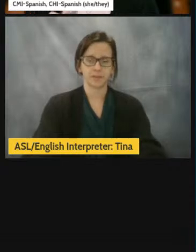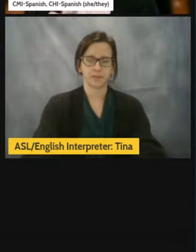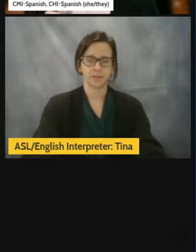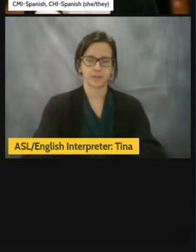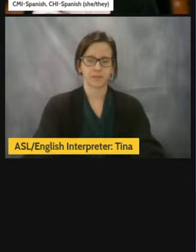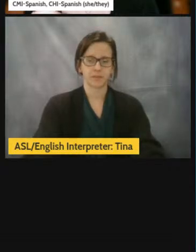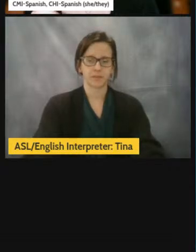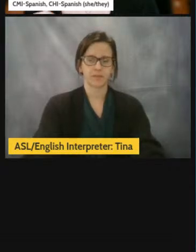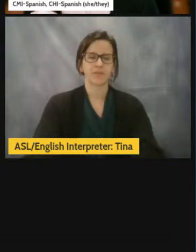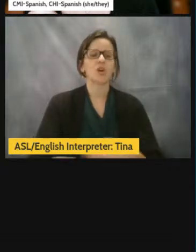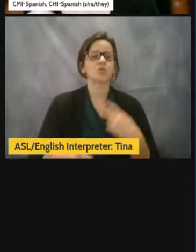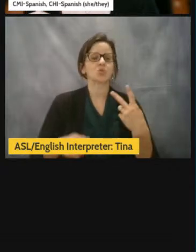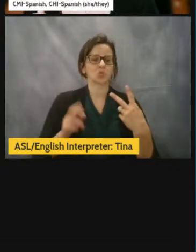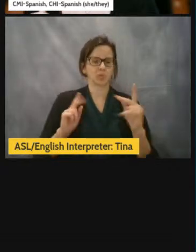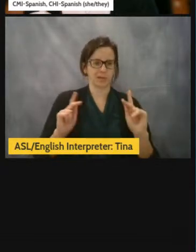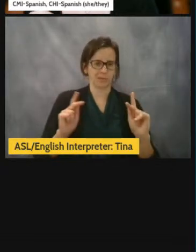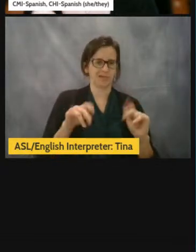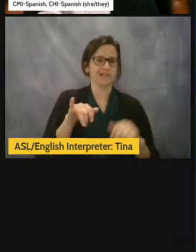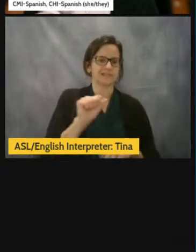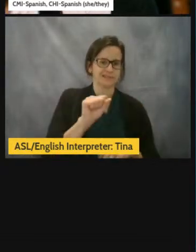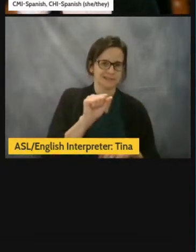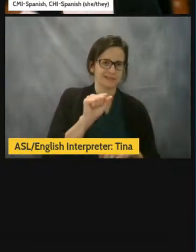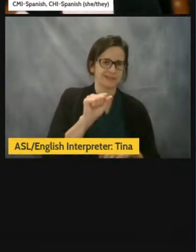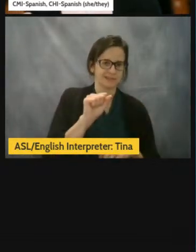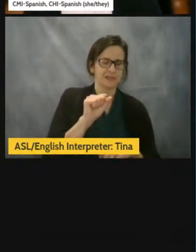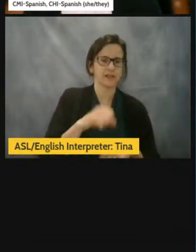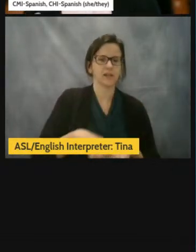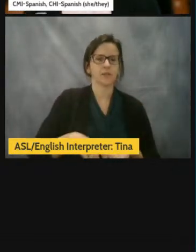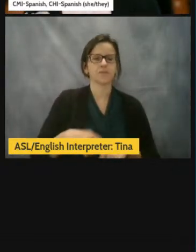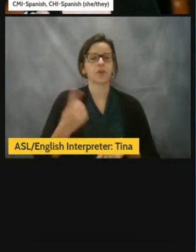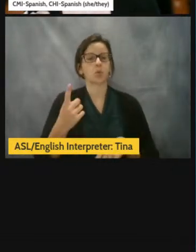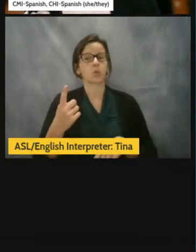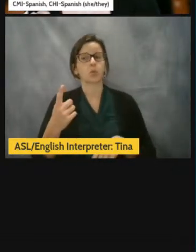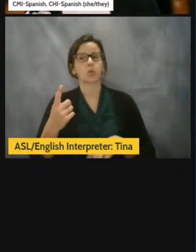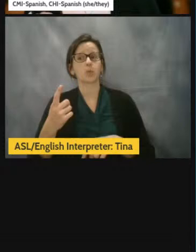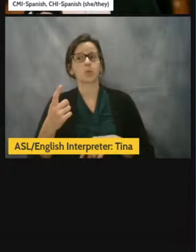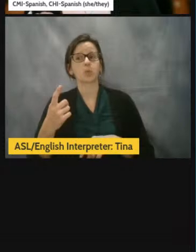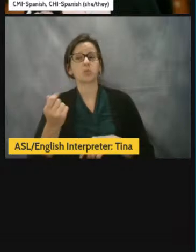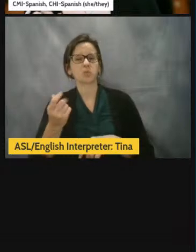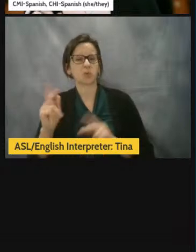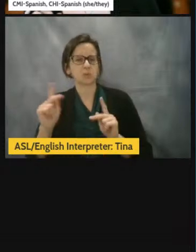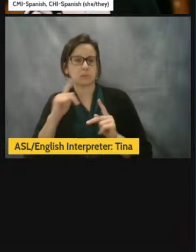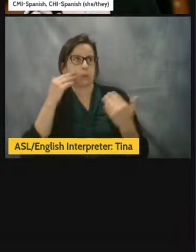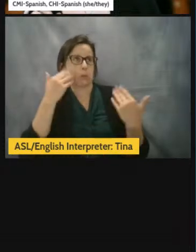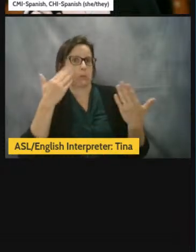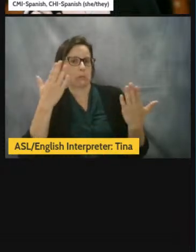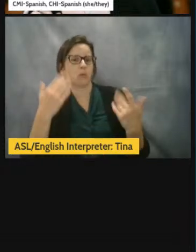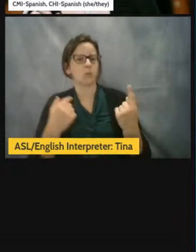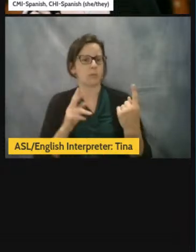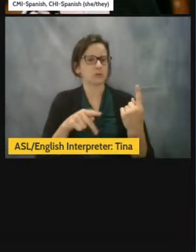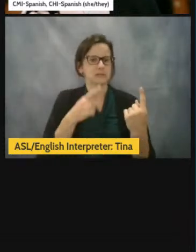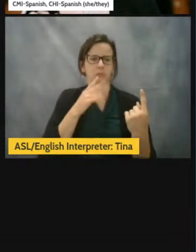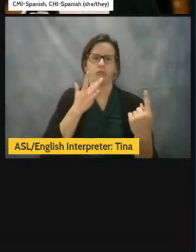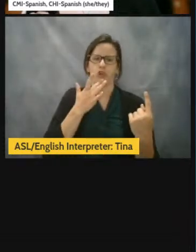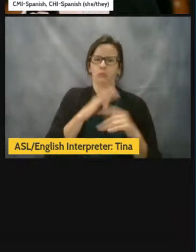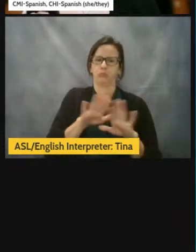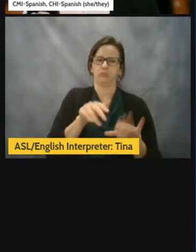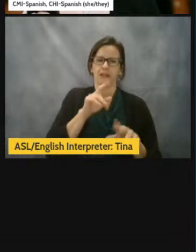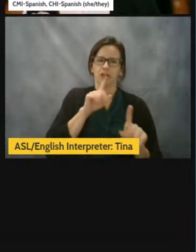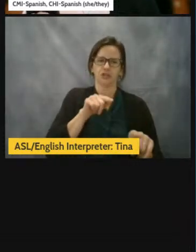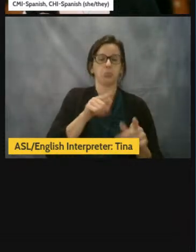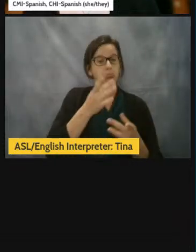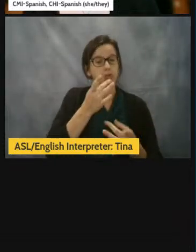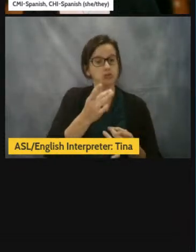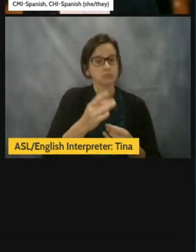of these. 1 person said, I don't know. And no one said, prefer not to answer. Interesting. So